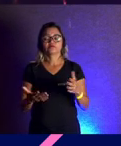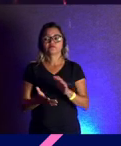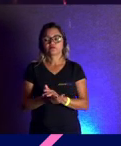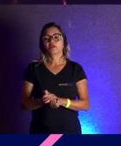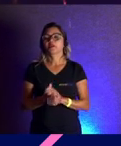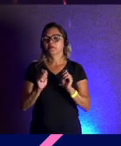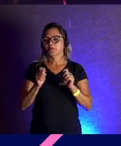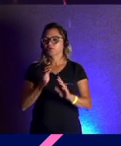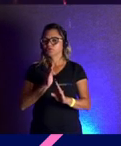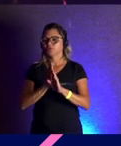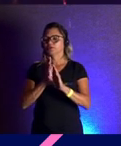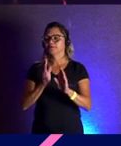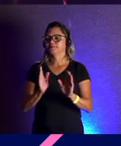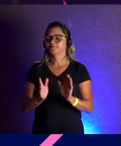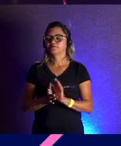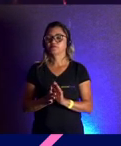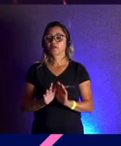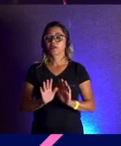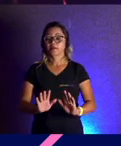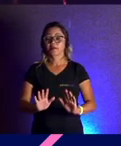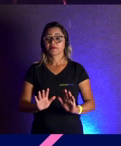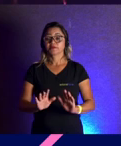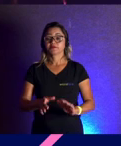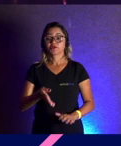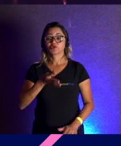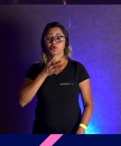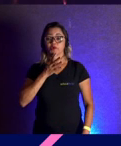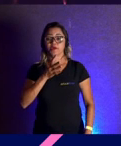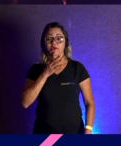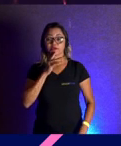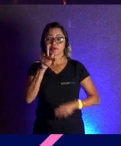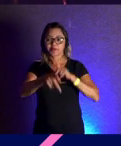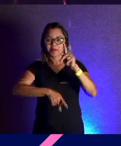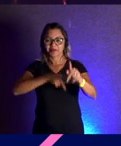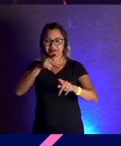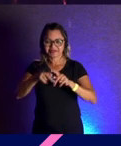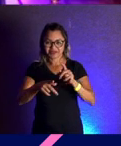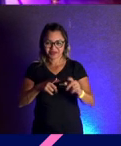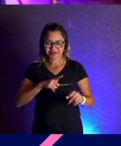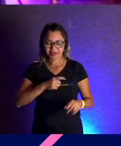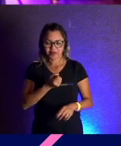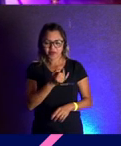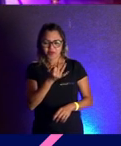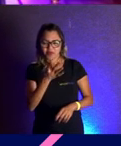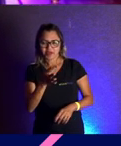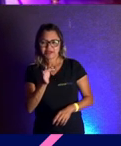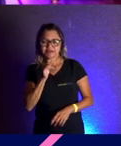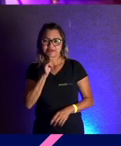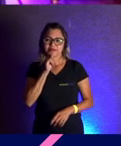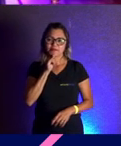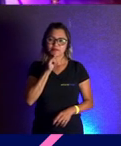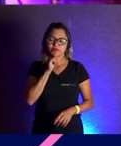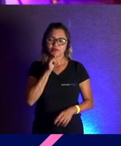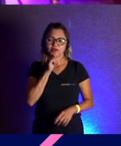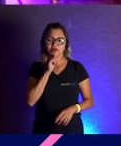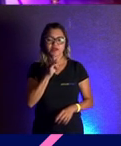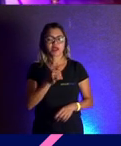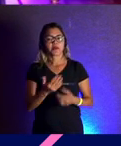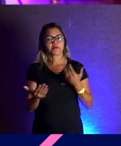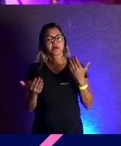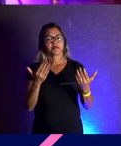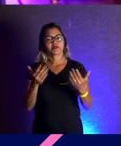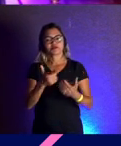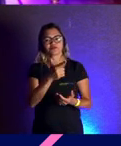But if we know the size of the population and we have a non-probability sample, What else can we do?